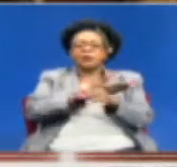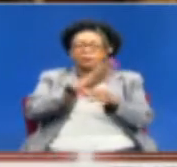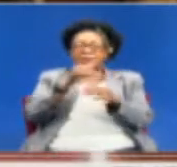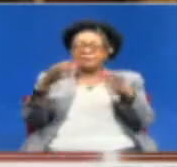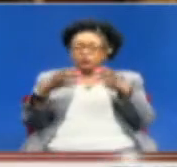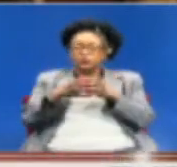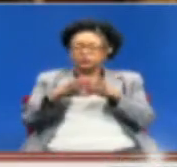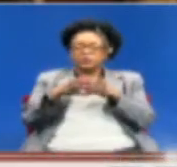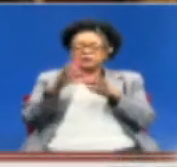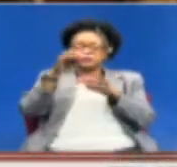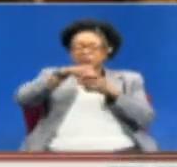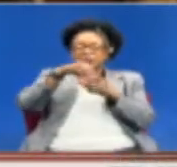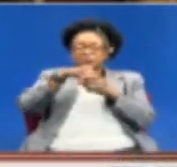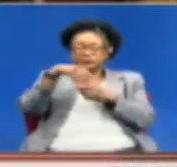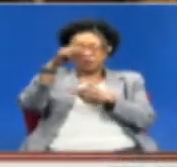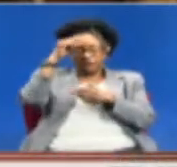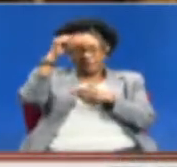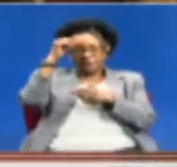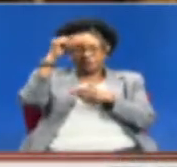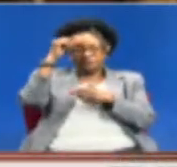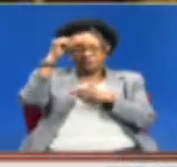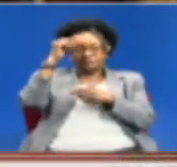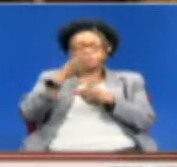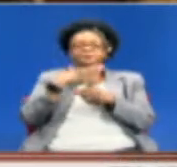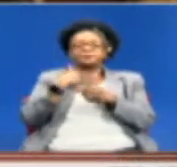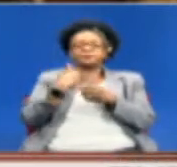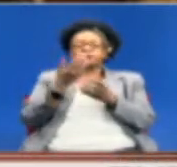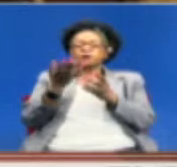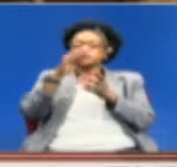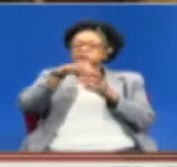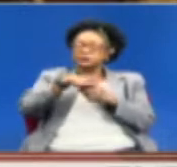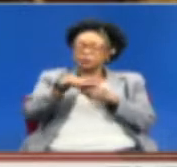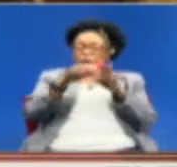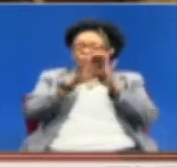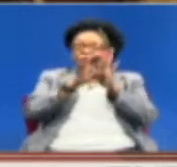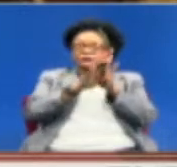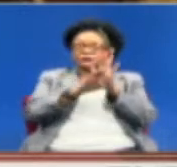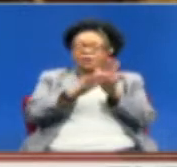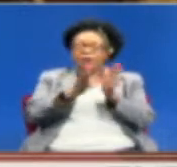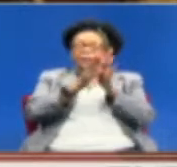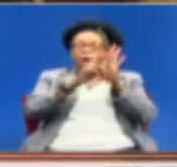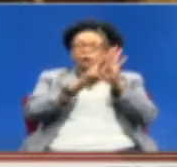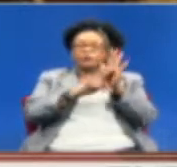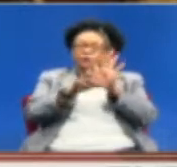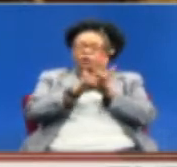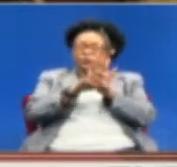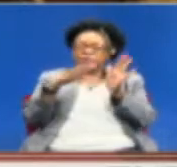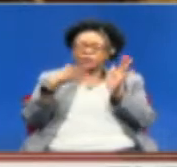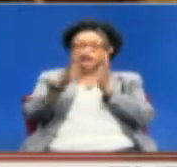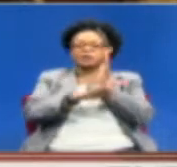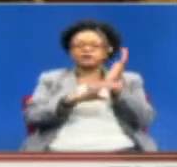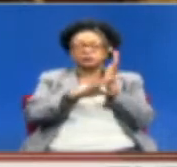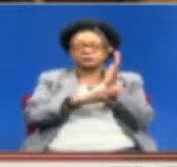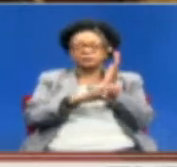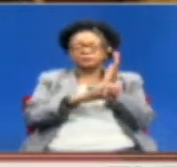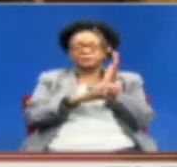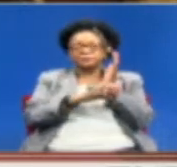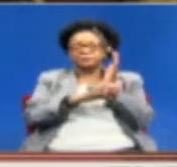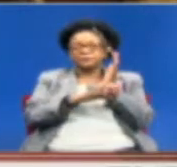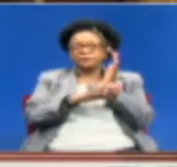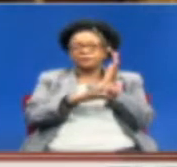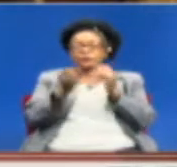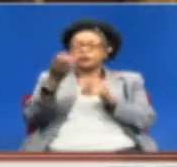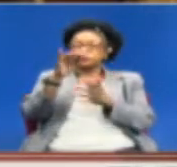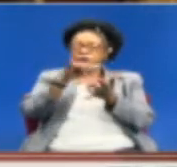government. We want to entrench constitutionalism and the rule of law in our country, so